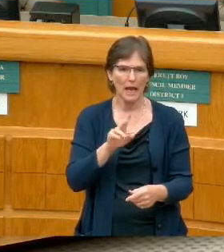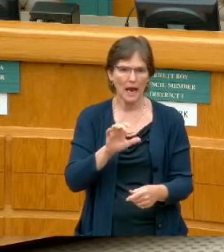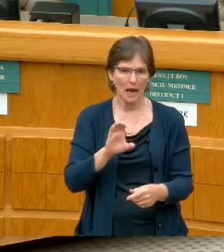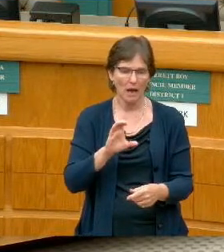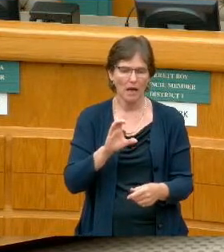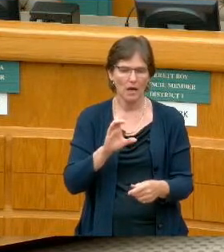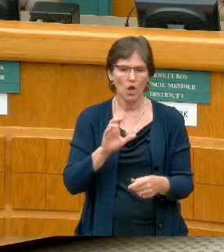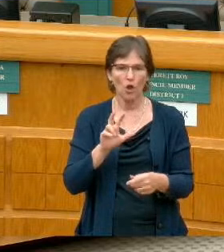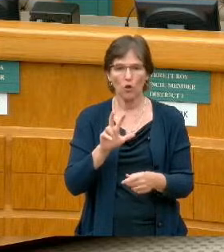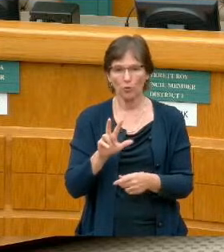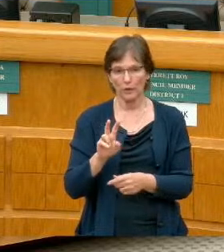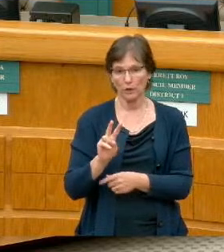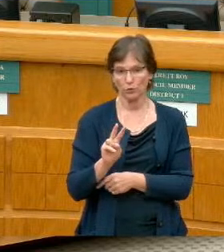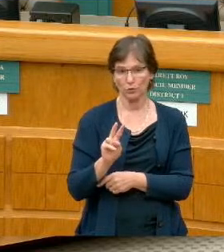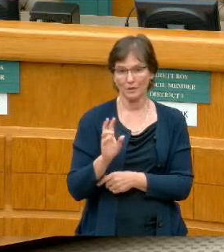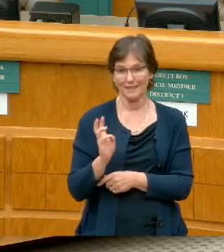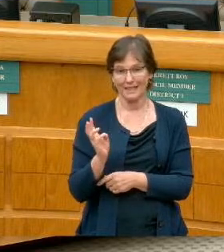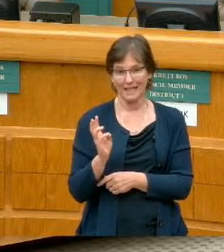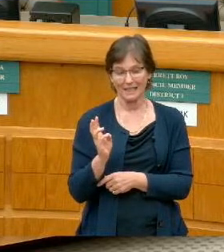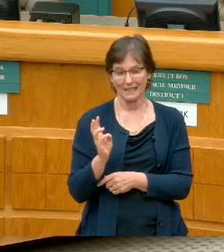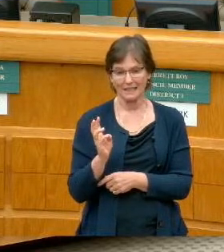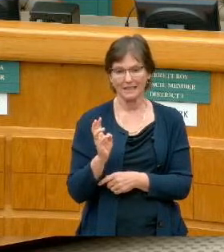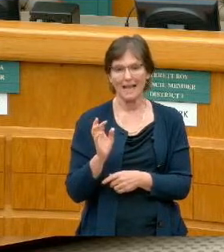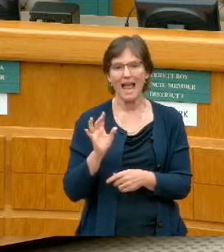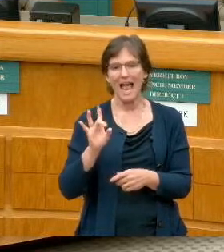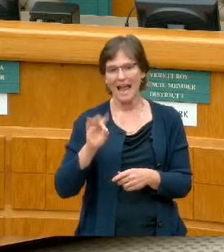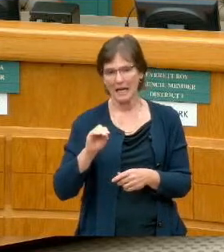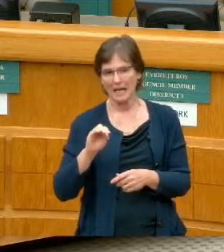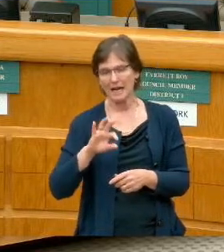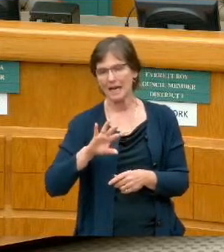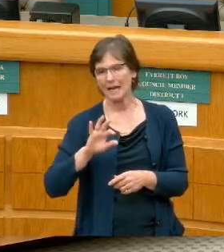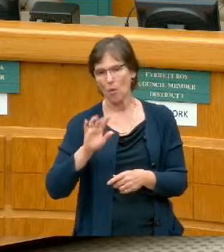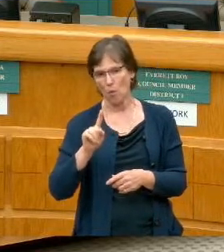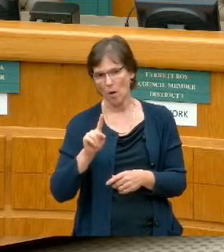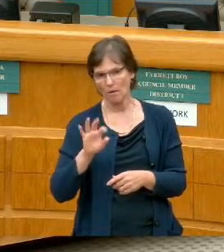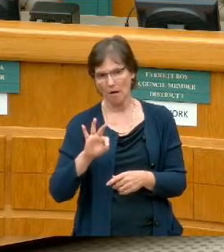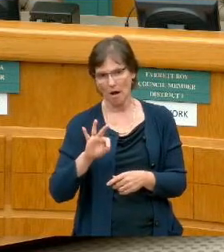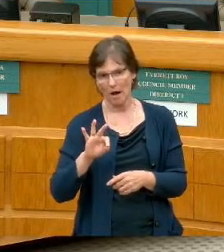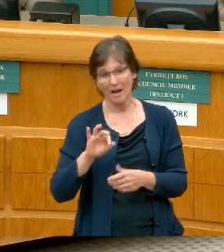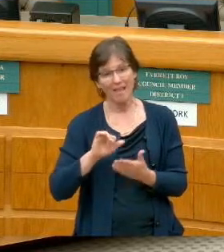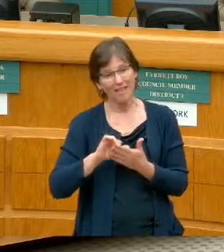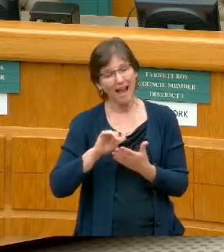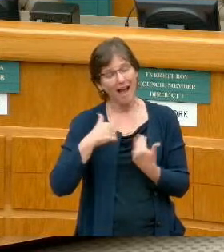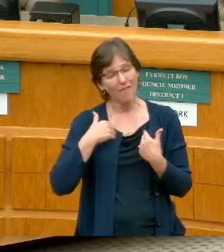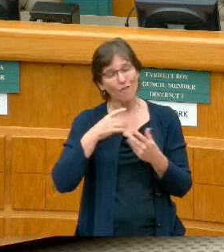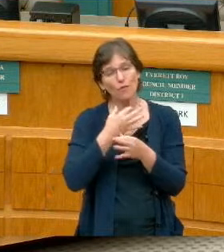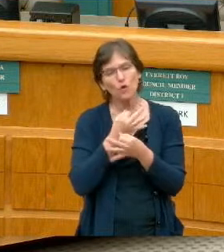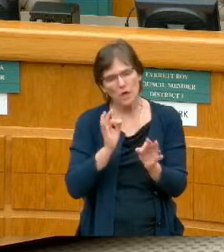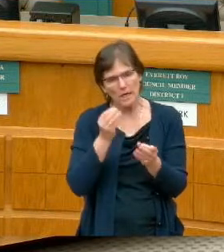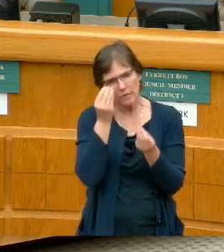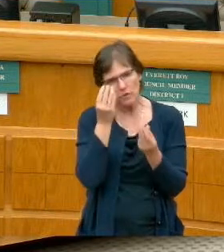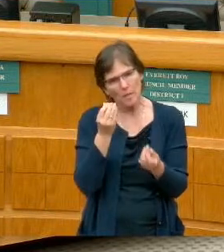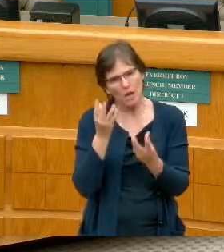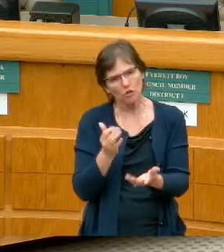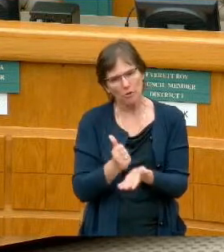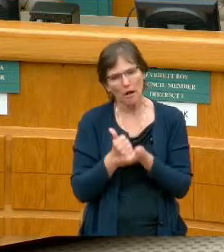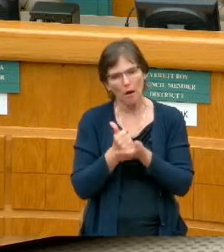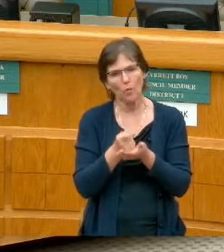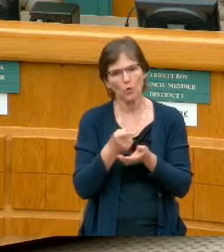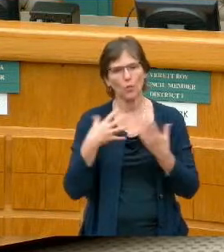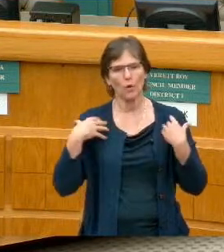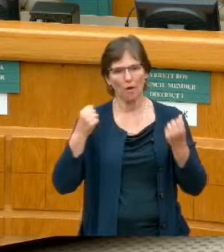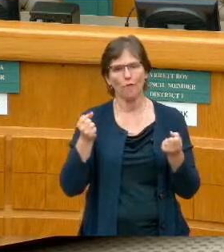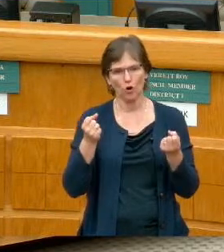361-826-8019. This is a free service with medical experts available to help you recover. Recently, you've been hearing a lot